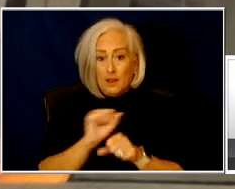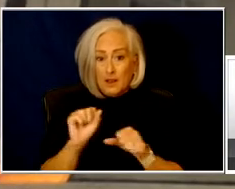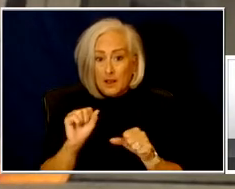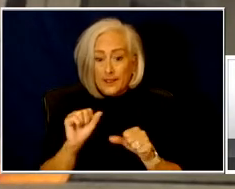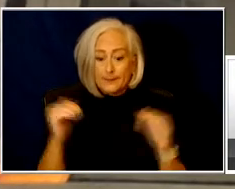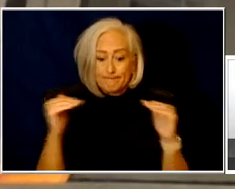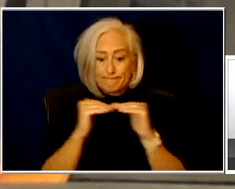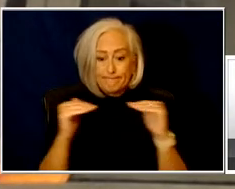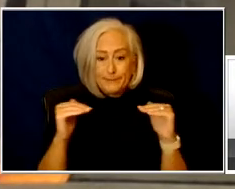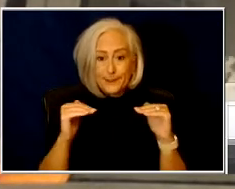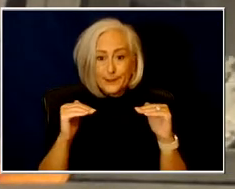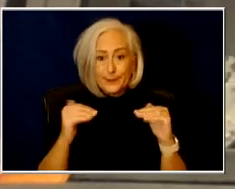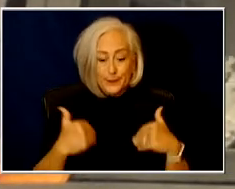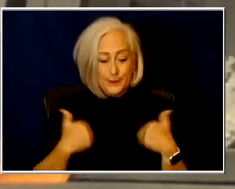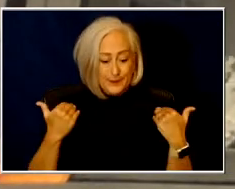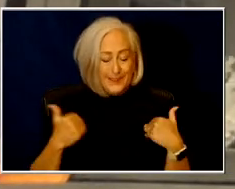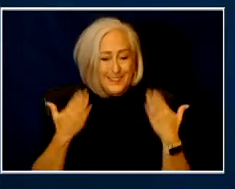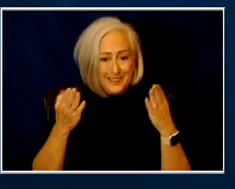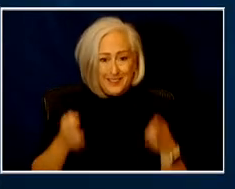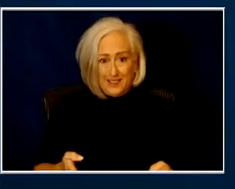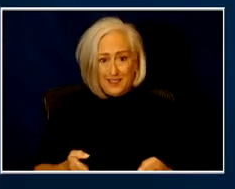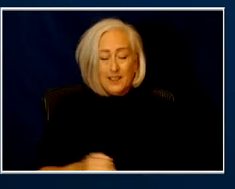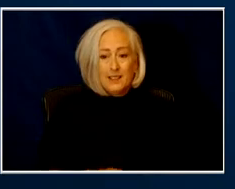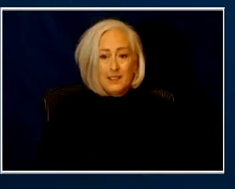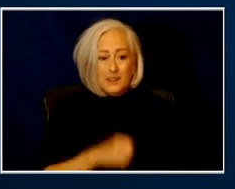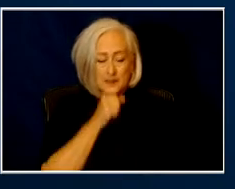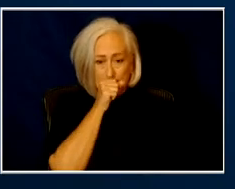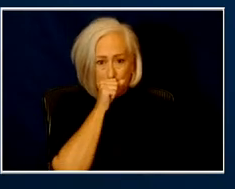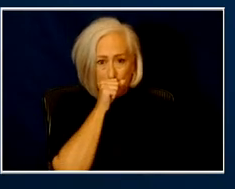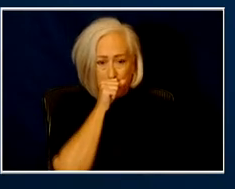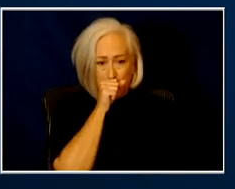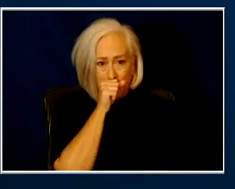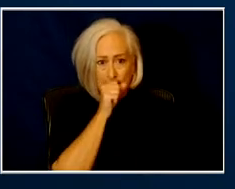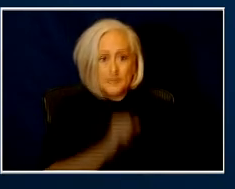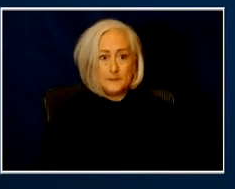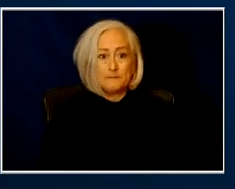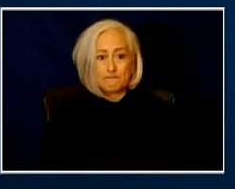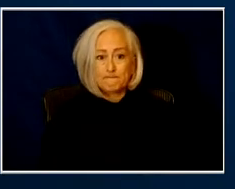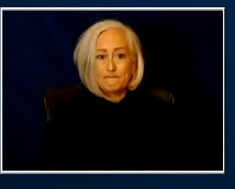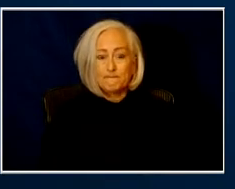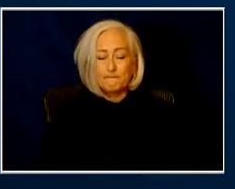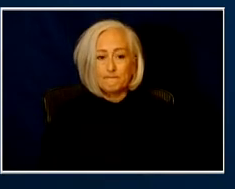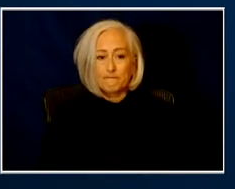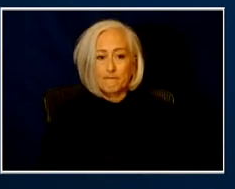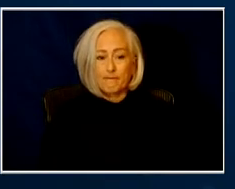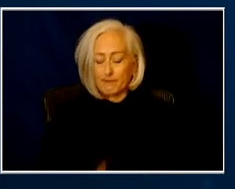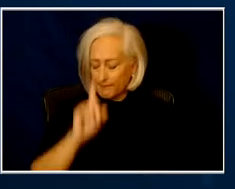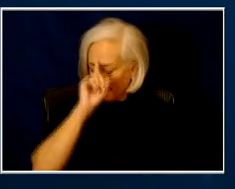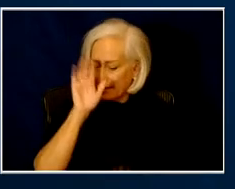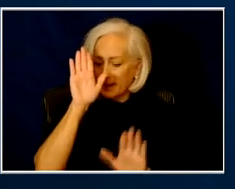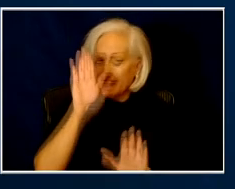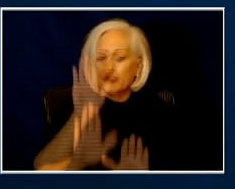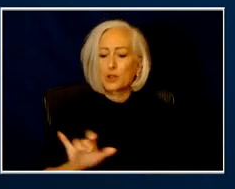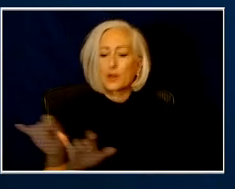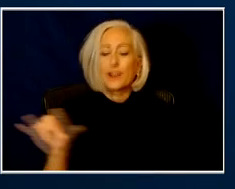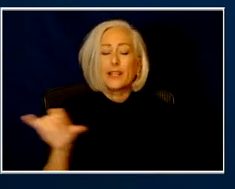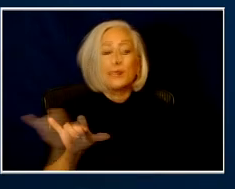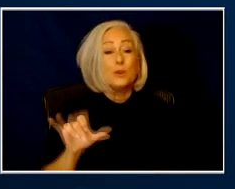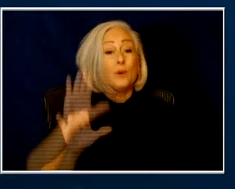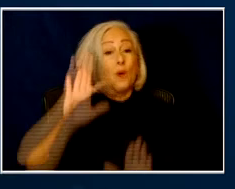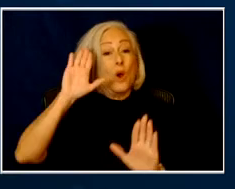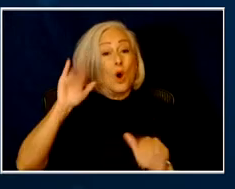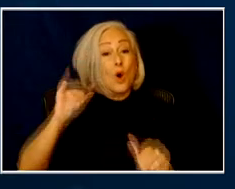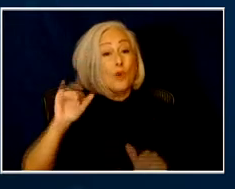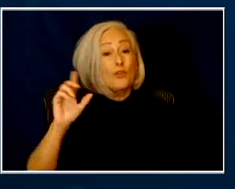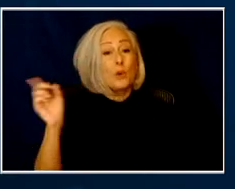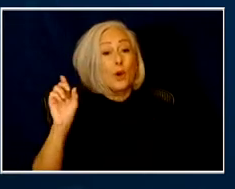20s and 30s you know I think that's great too and hopefully the pharmacy you go to or your